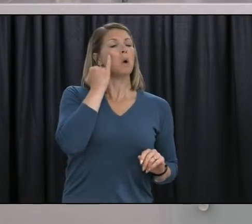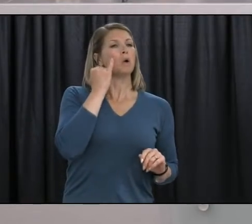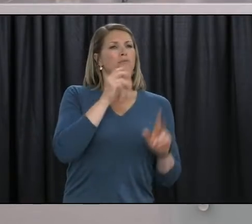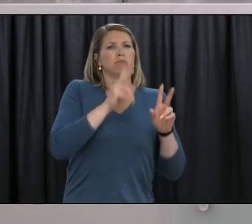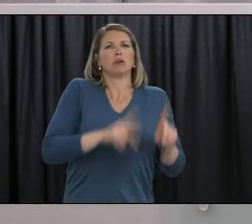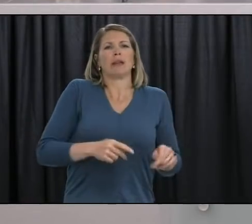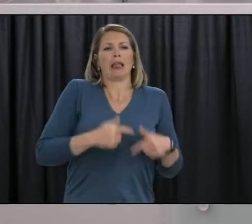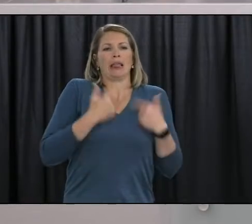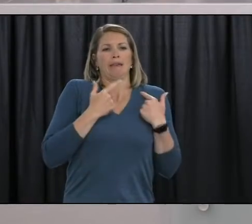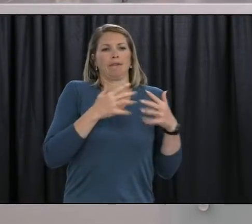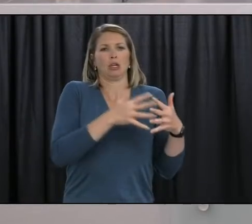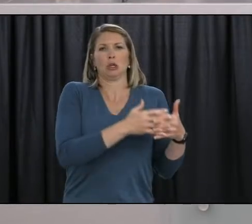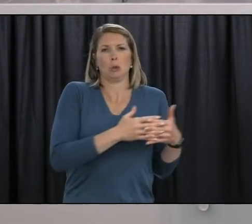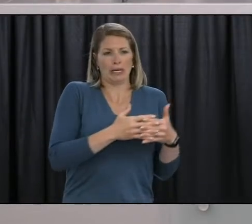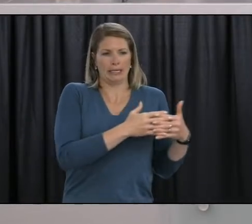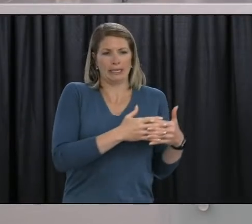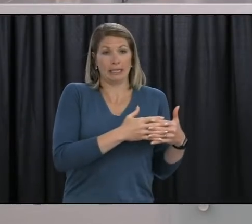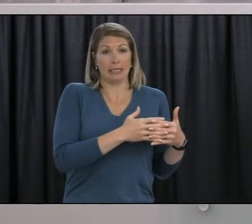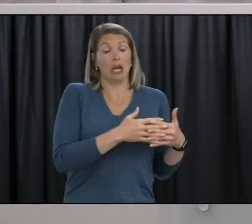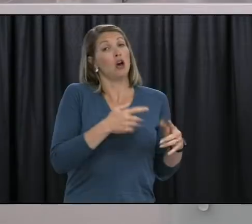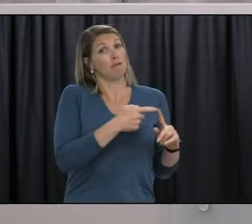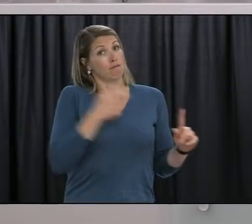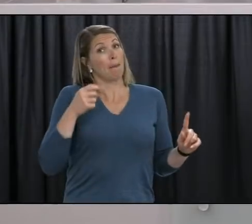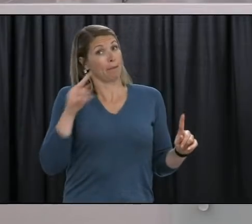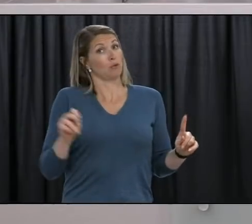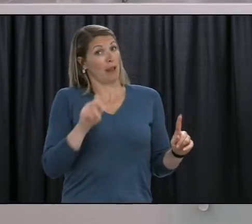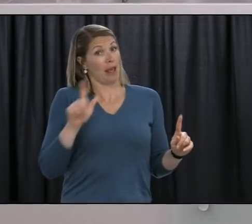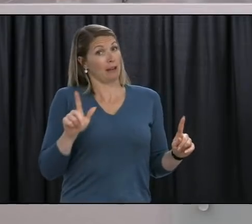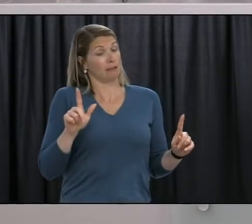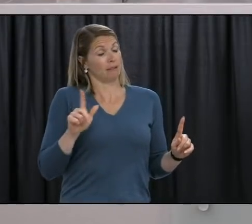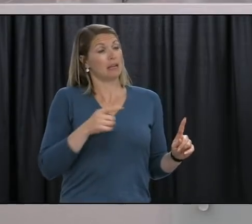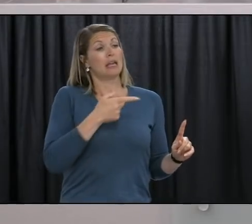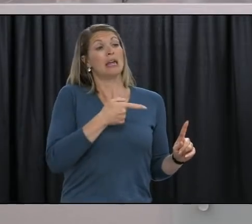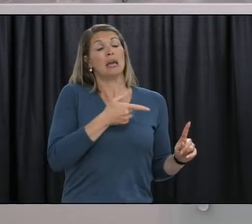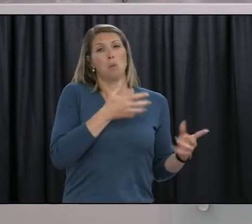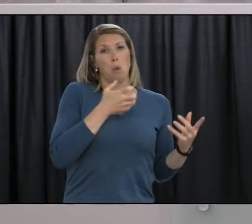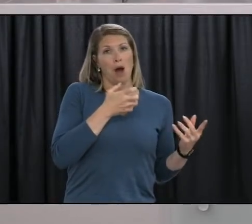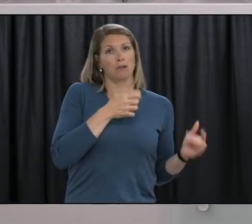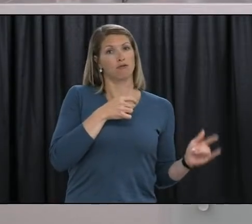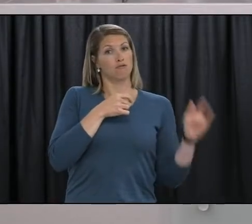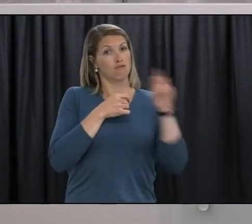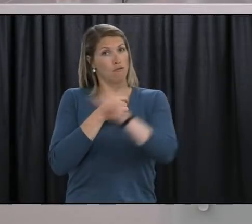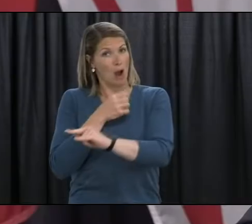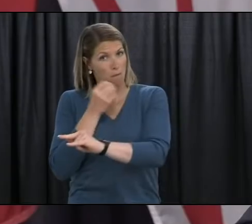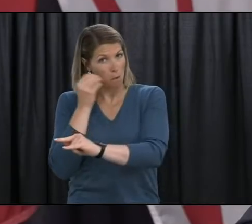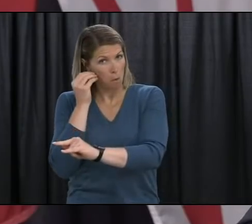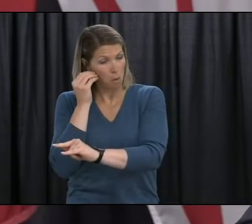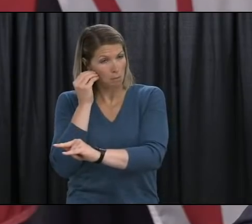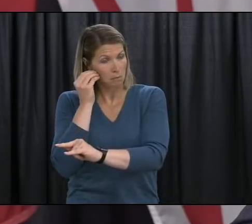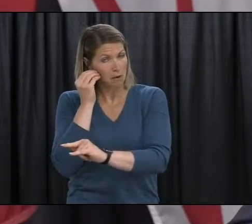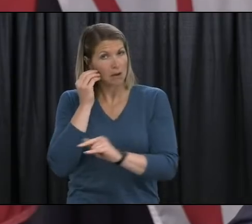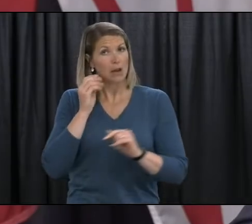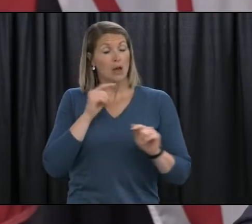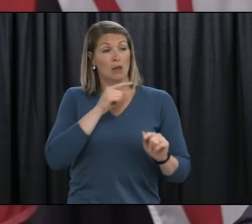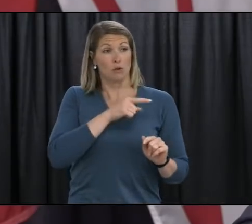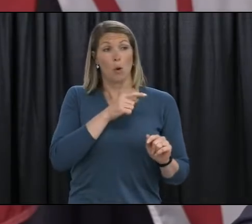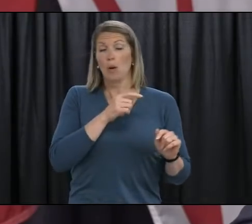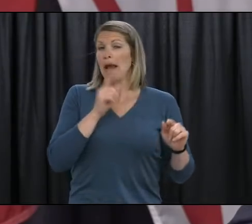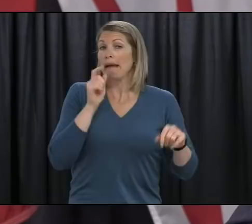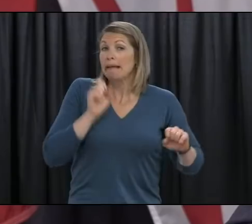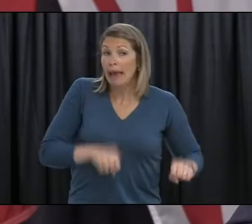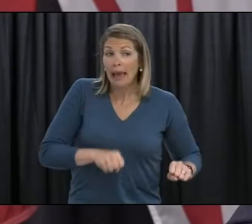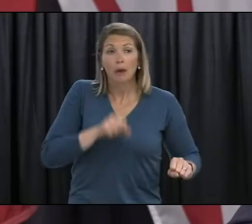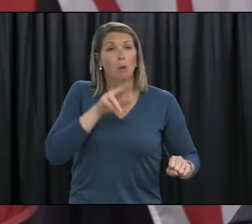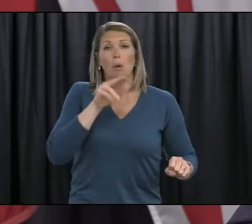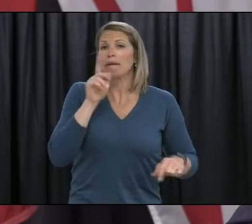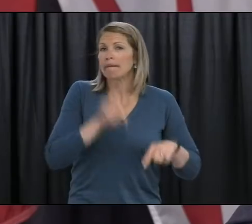province, while Canadian residents in a similar situation with close family in Newfoundland, Labrador would not be able to enter the province? No, Canadian families, those